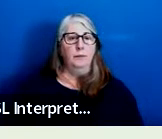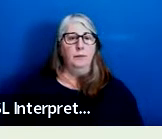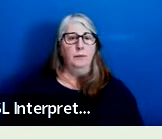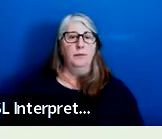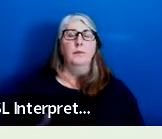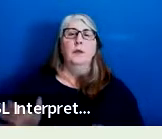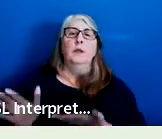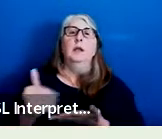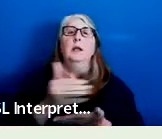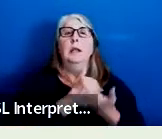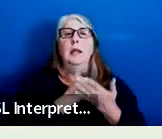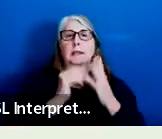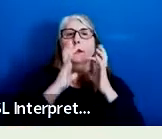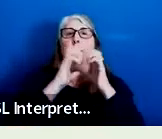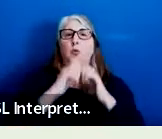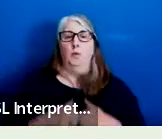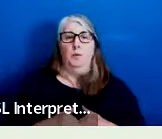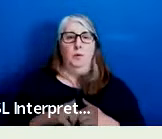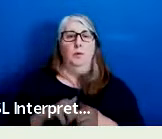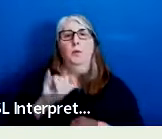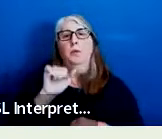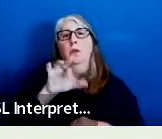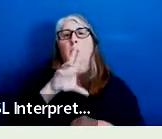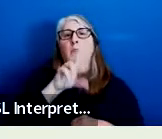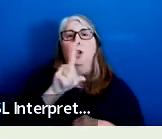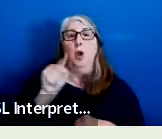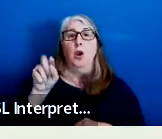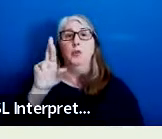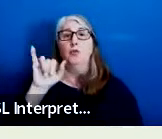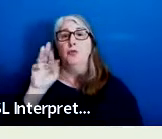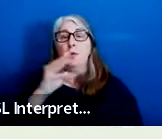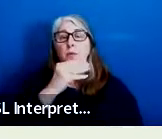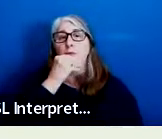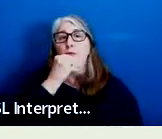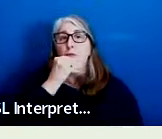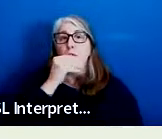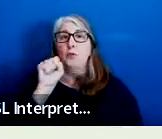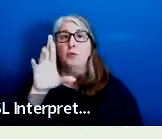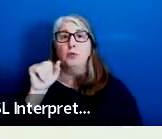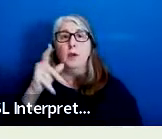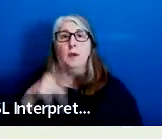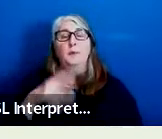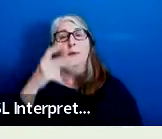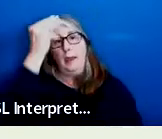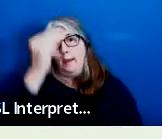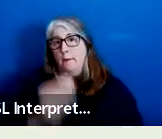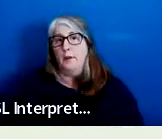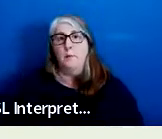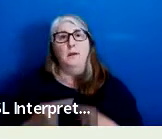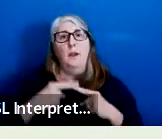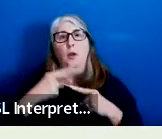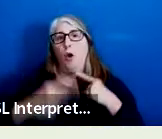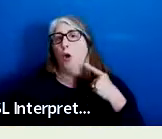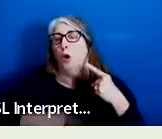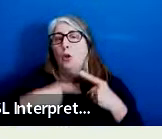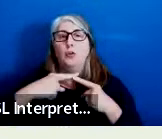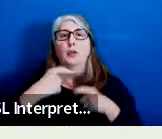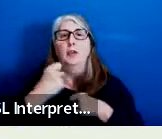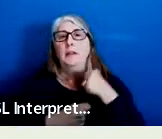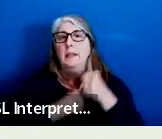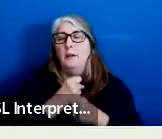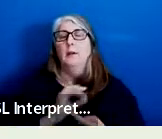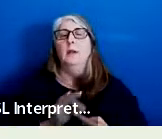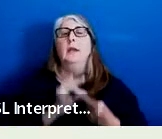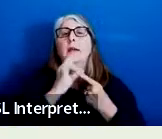Collecting compostables. Yard trim and food scraps are collected year-round on Mondays only, except for certain holidays.